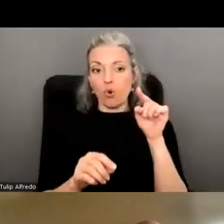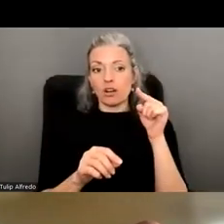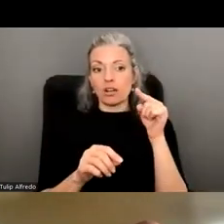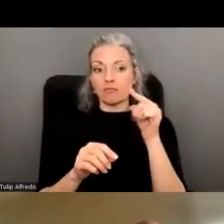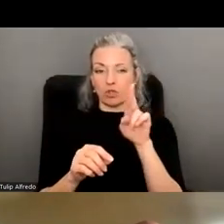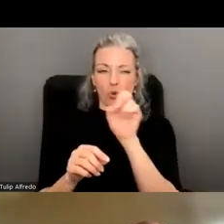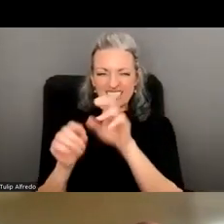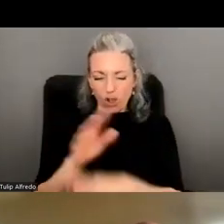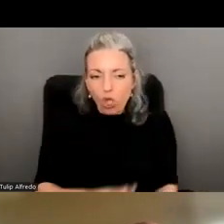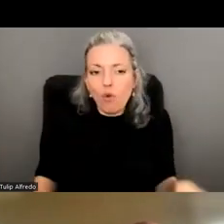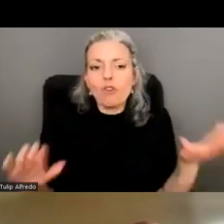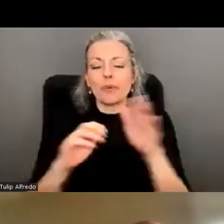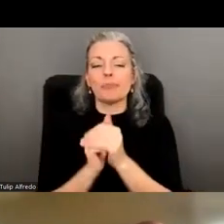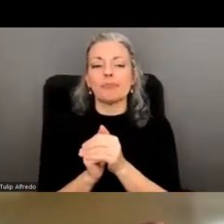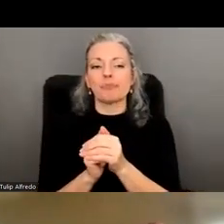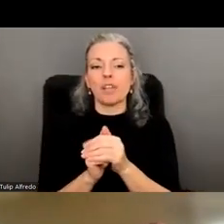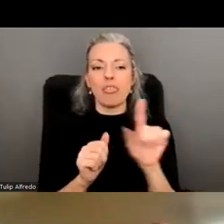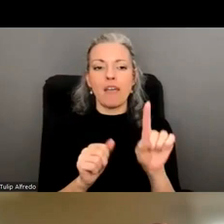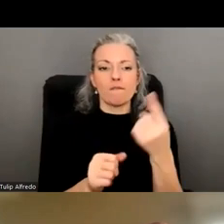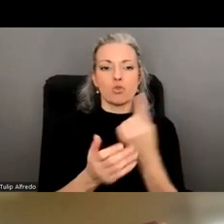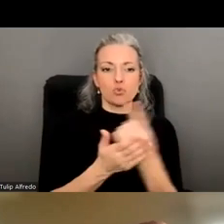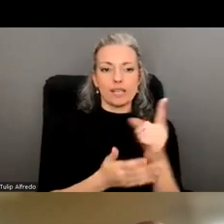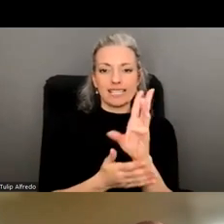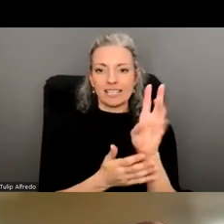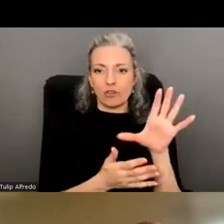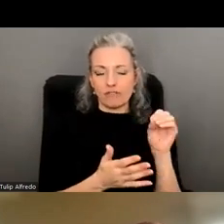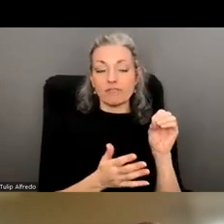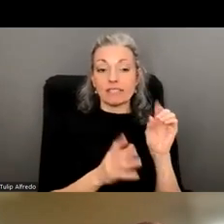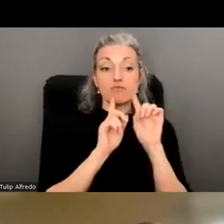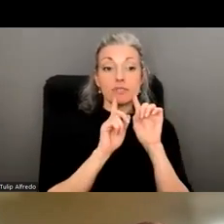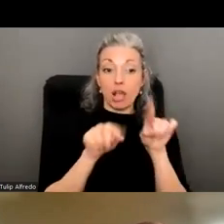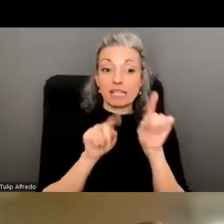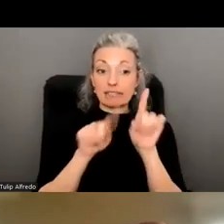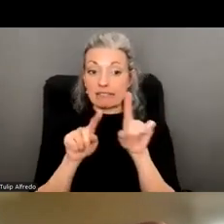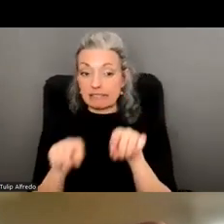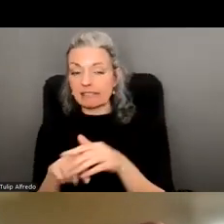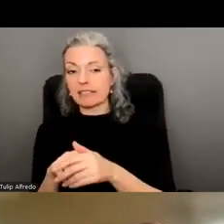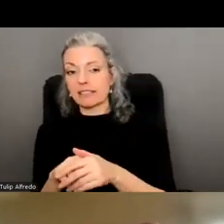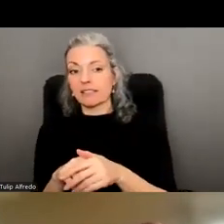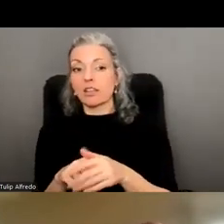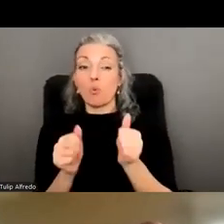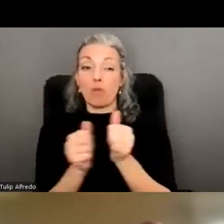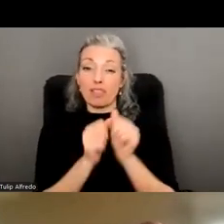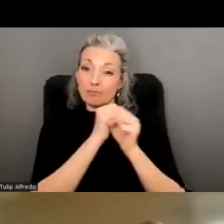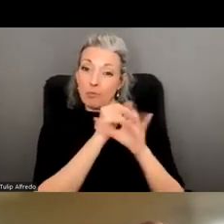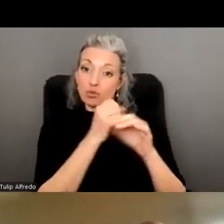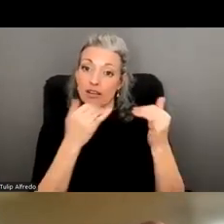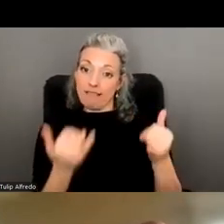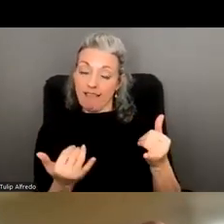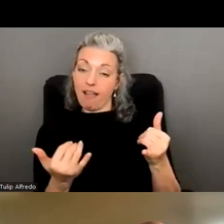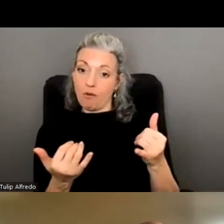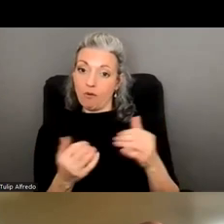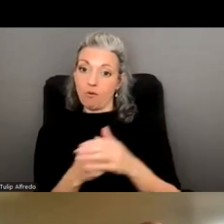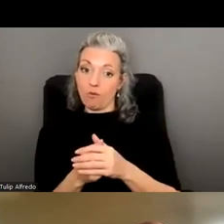In the first week, we received 650 responses, and with this vast promotion now, we hope